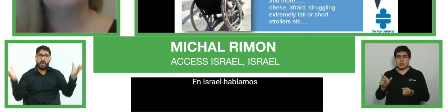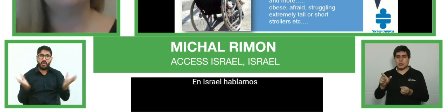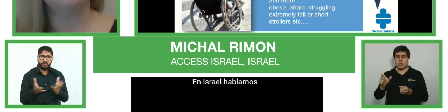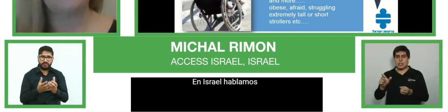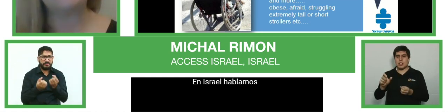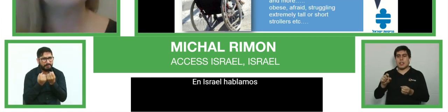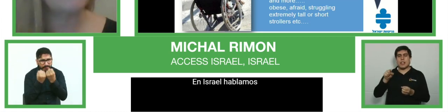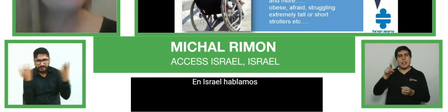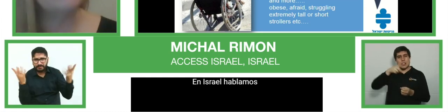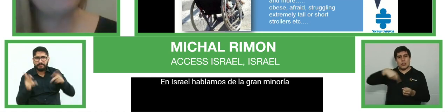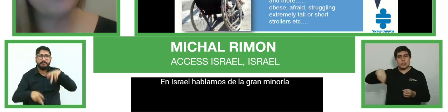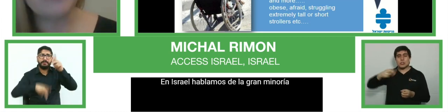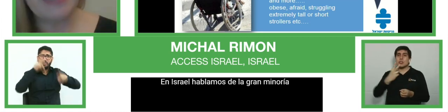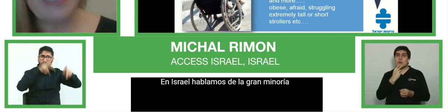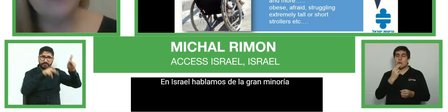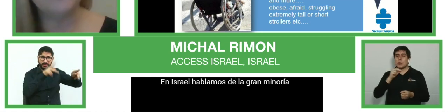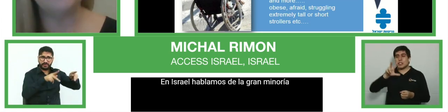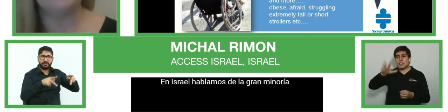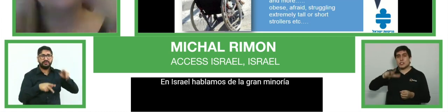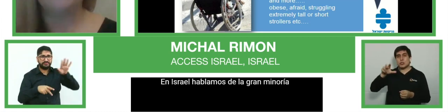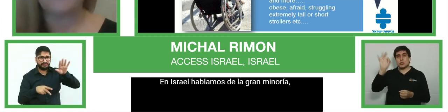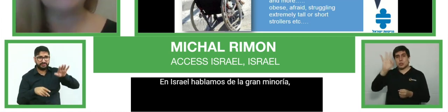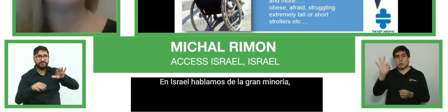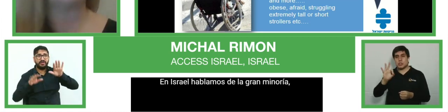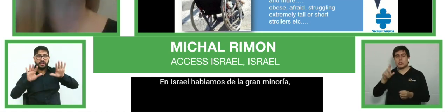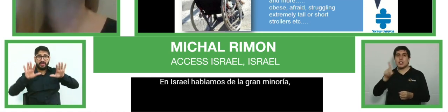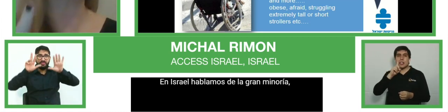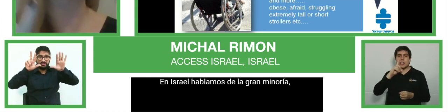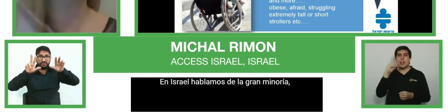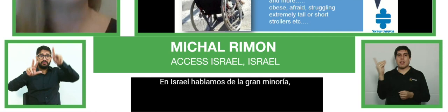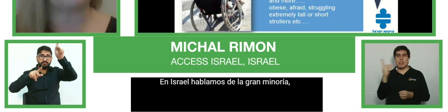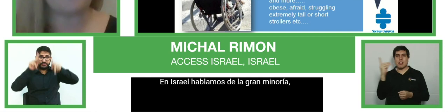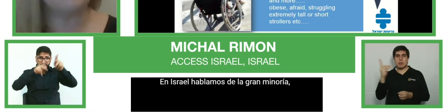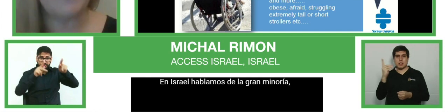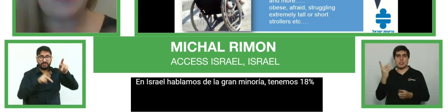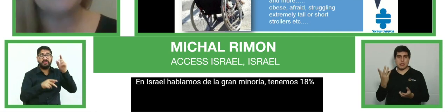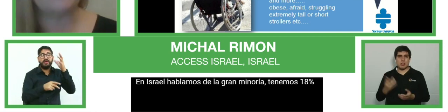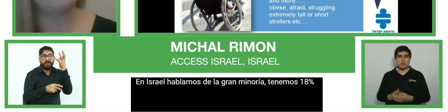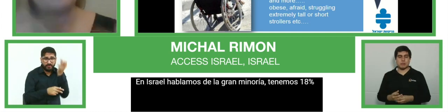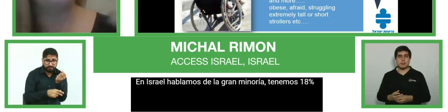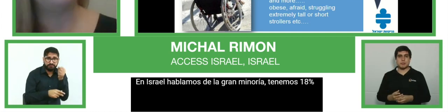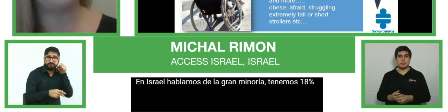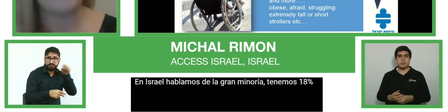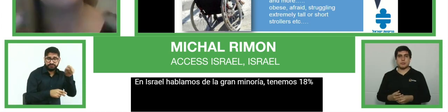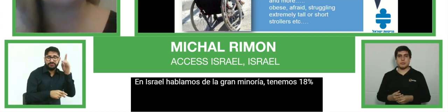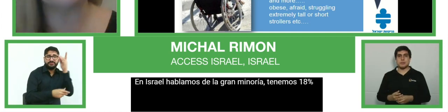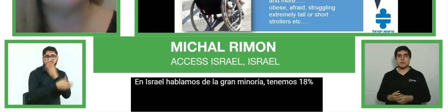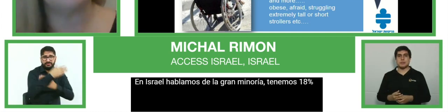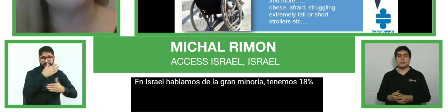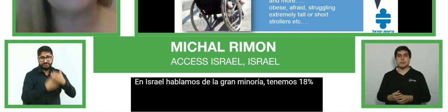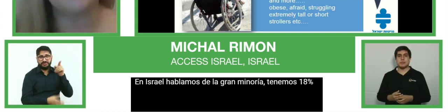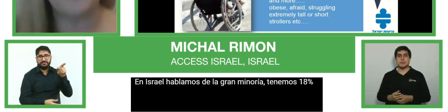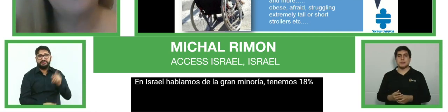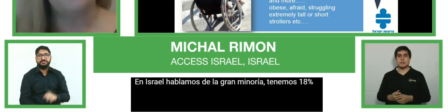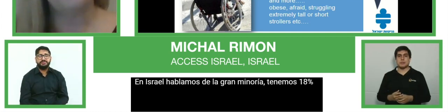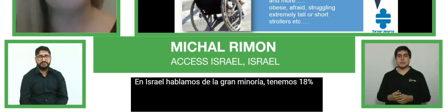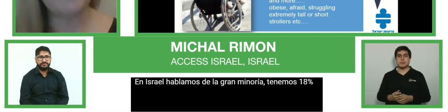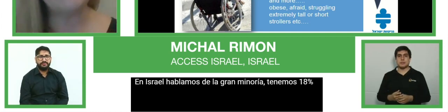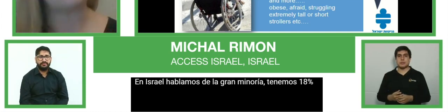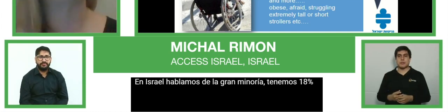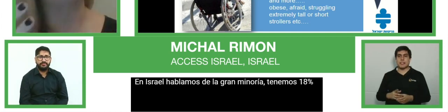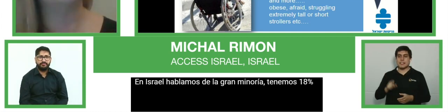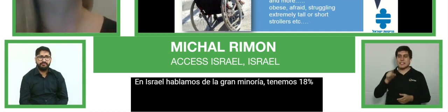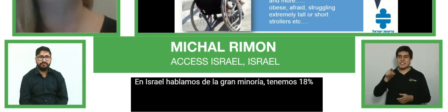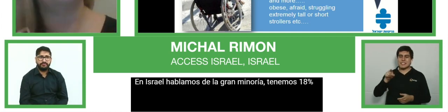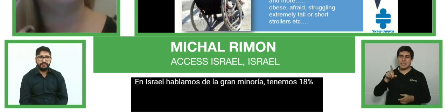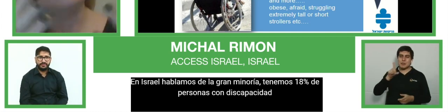That is the accessibility crowd. And add to that family, friends, etc. We already have really a